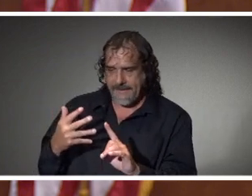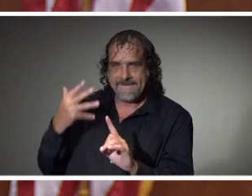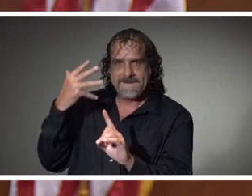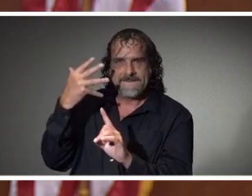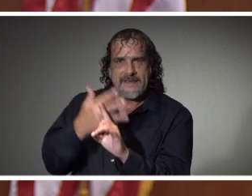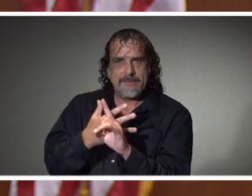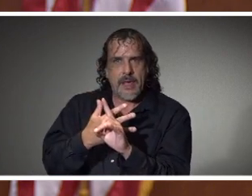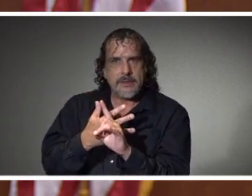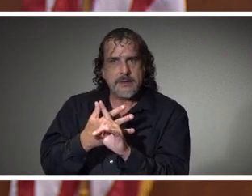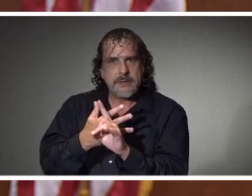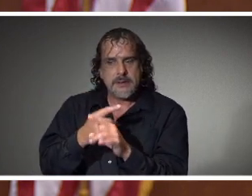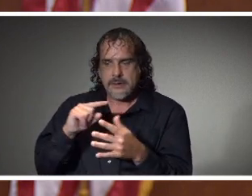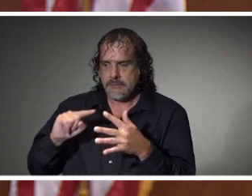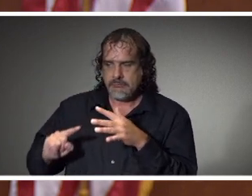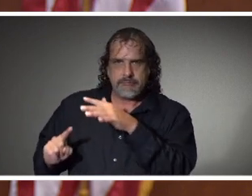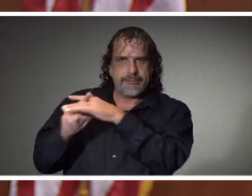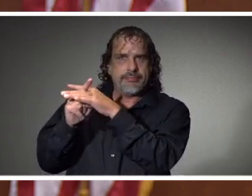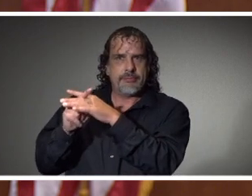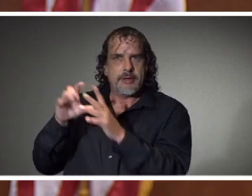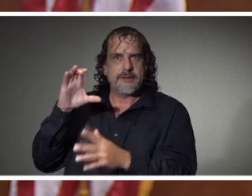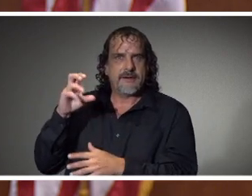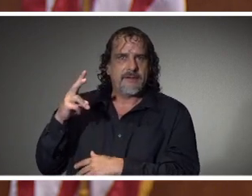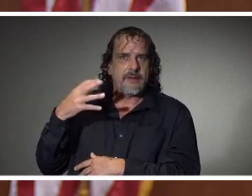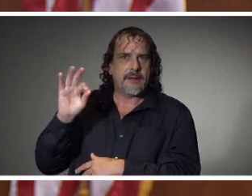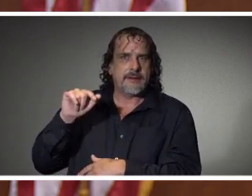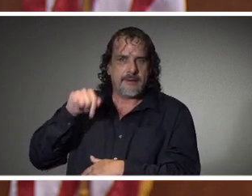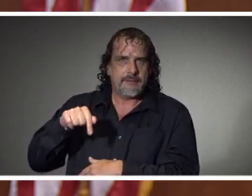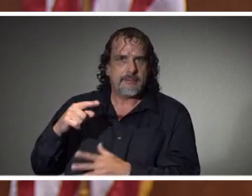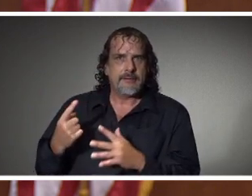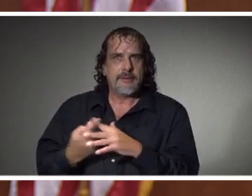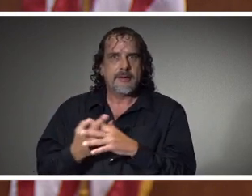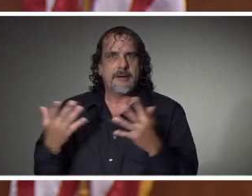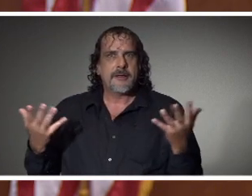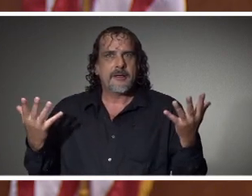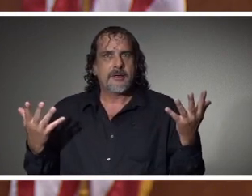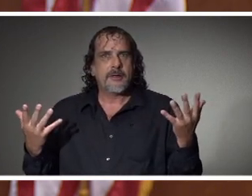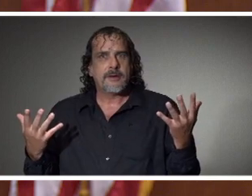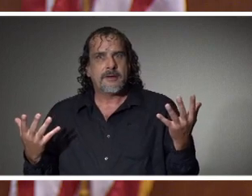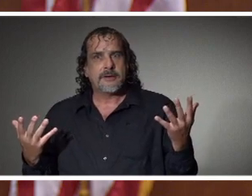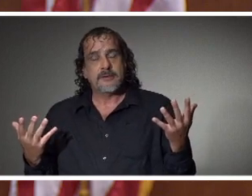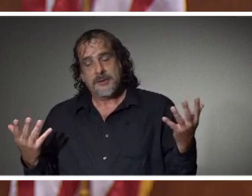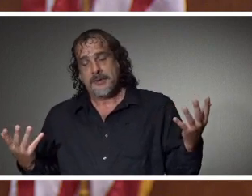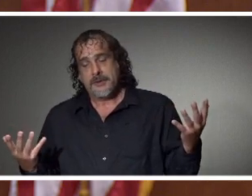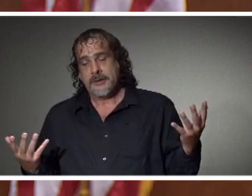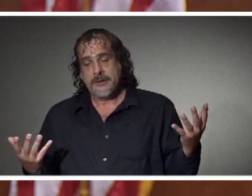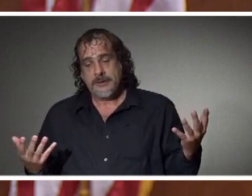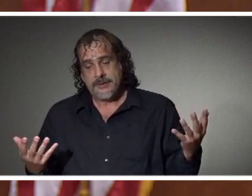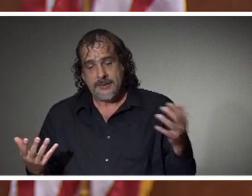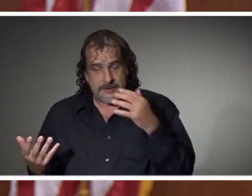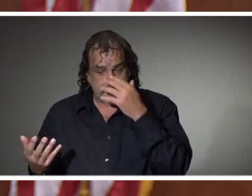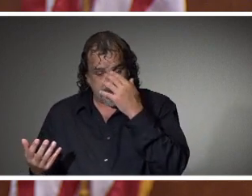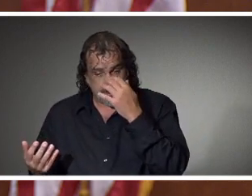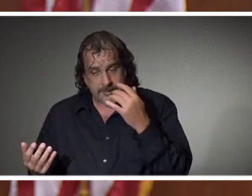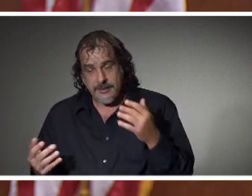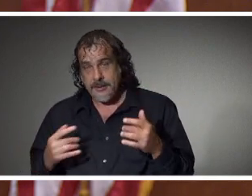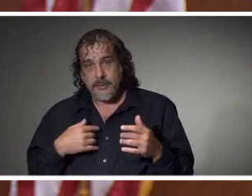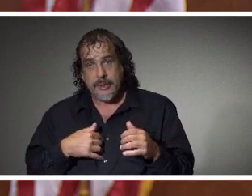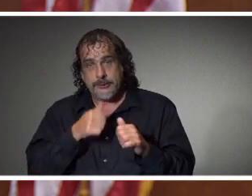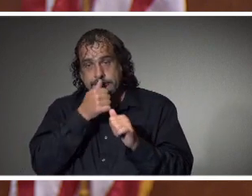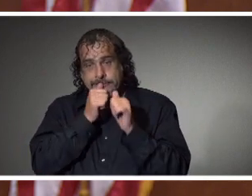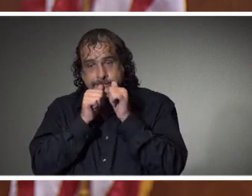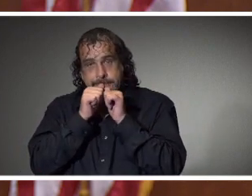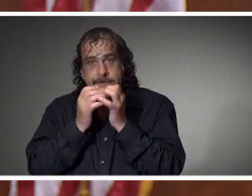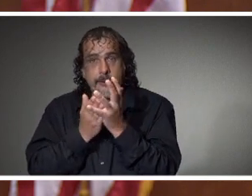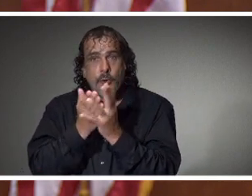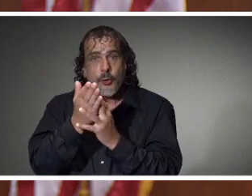us dealing with COVID-19 here in Mississippi, and we are working our way through it. Did Dr.